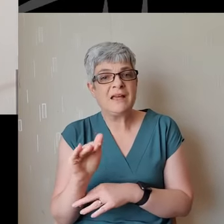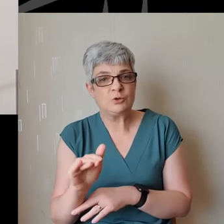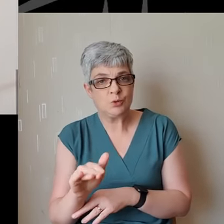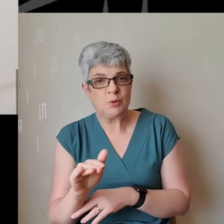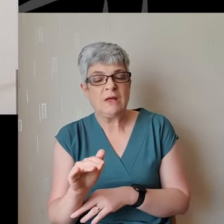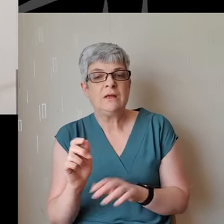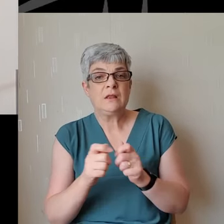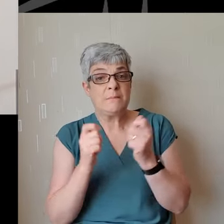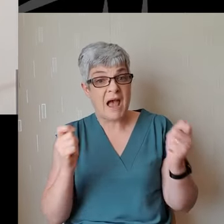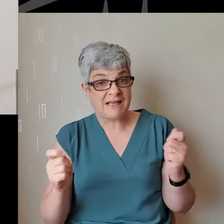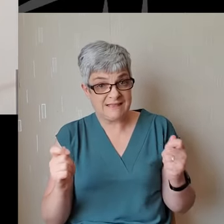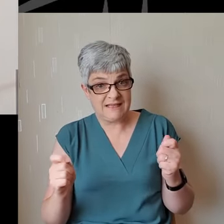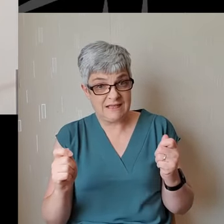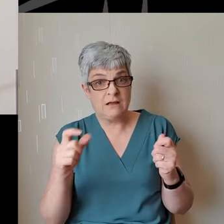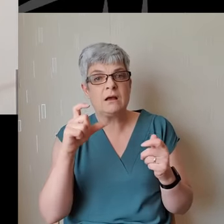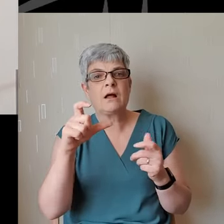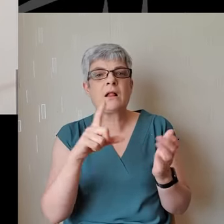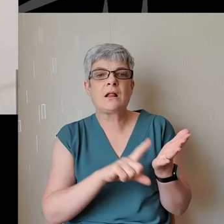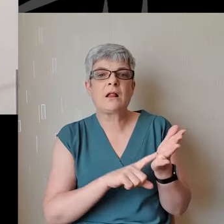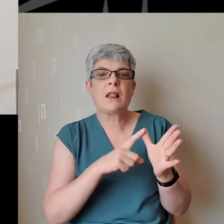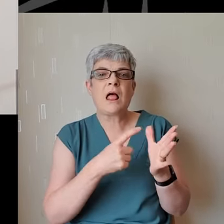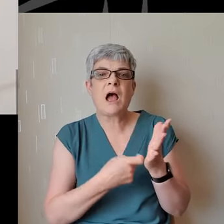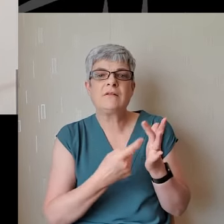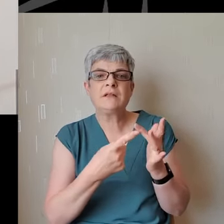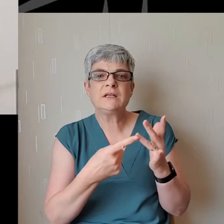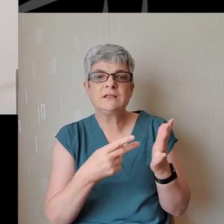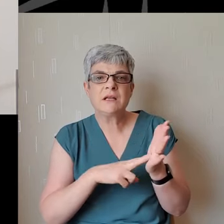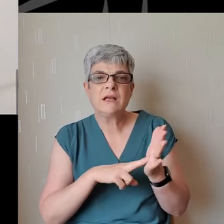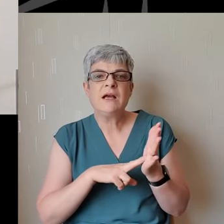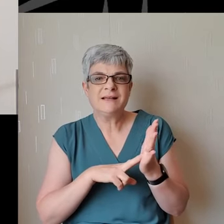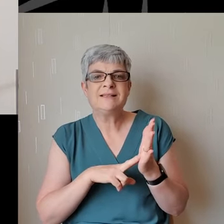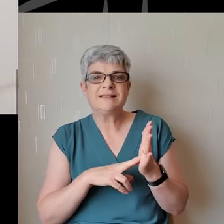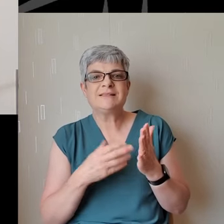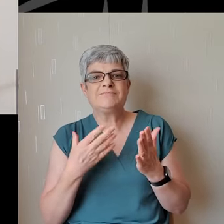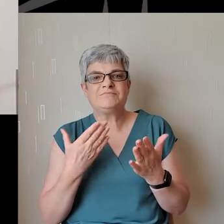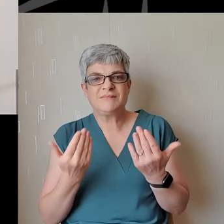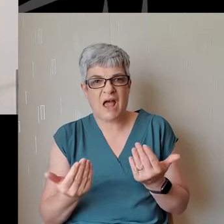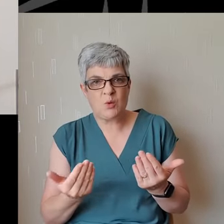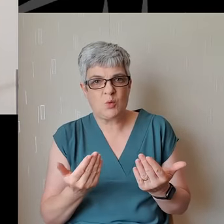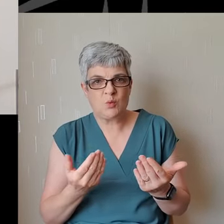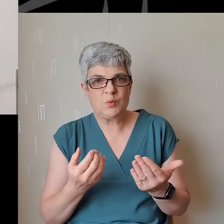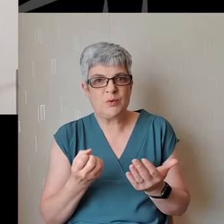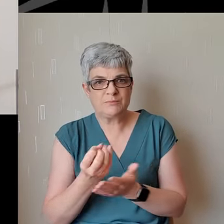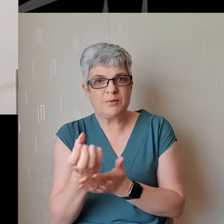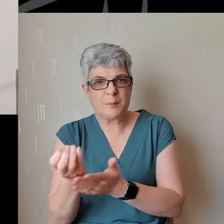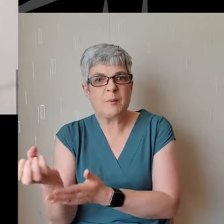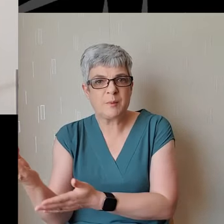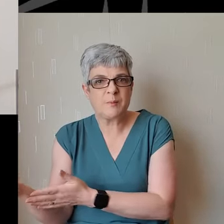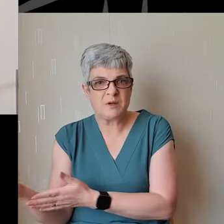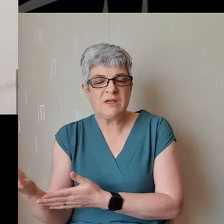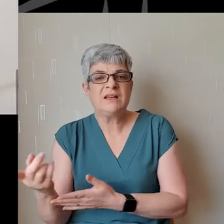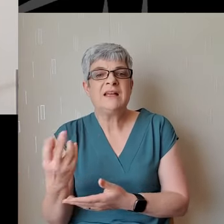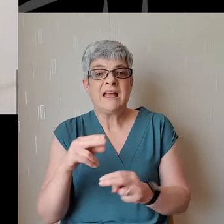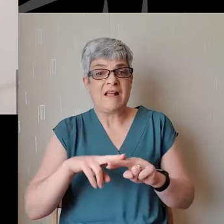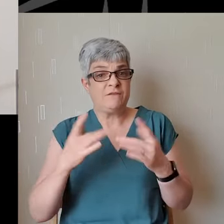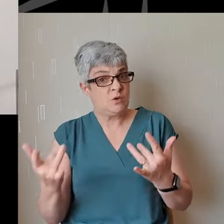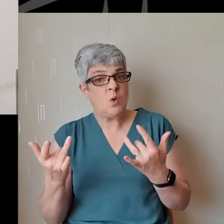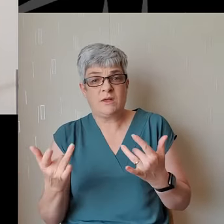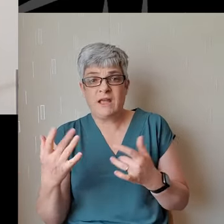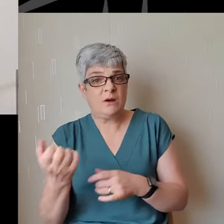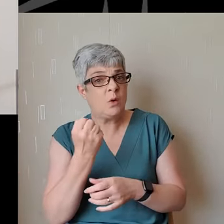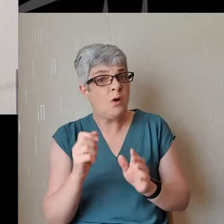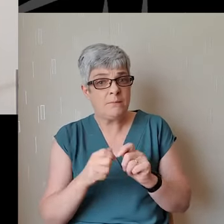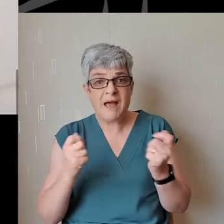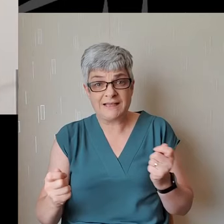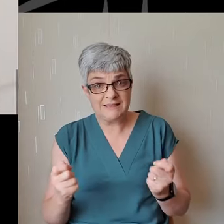Congregation magazine, the quarterly magazine, The Clarion, has now been printed, is issued, and again, just a reminder, if you haven't had a copy and think you should have had